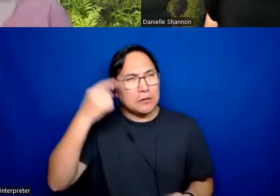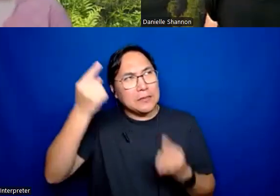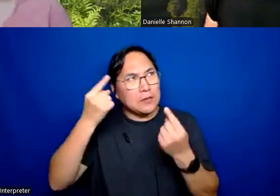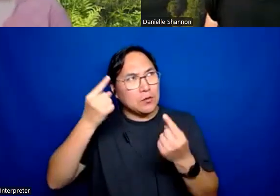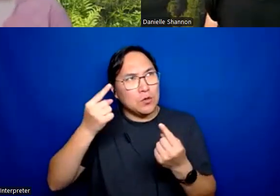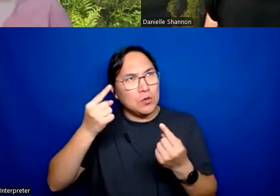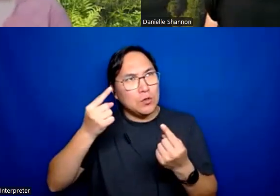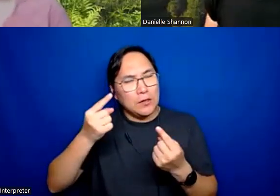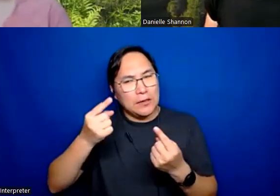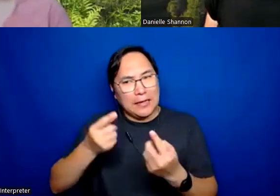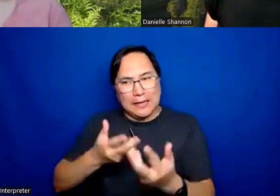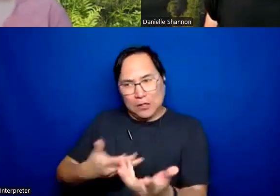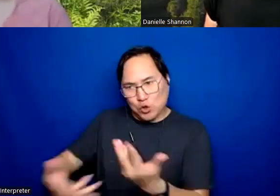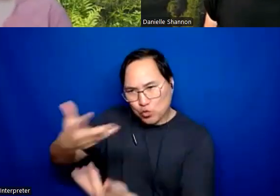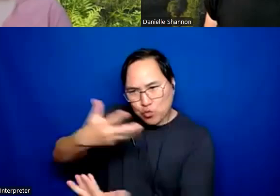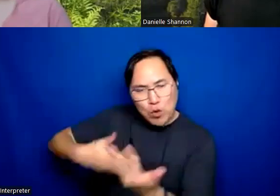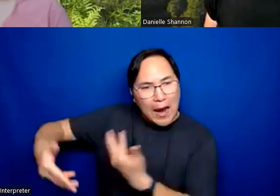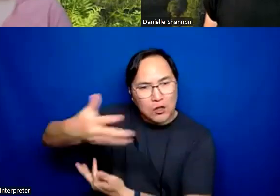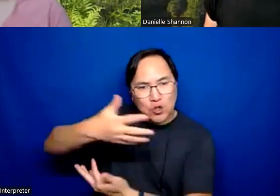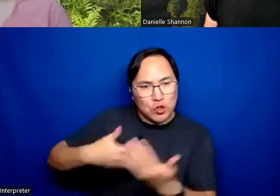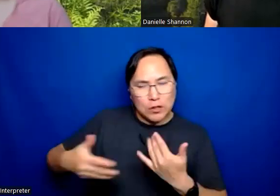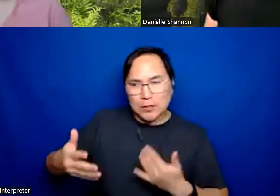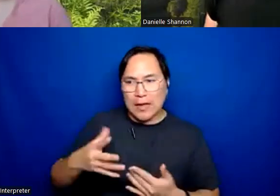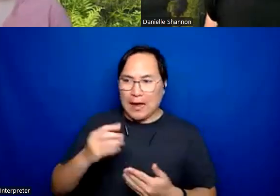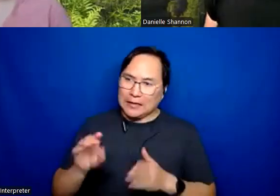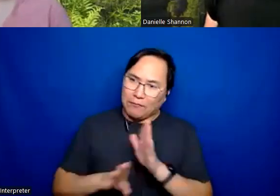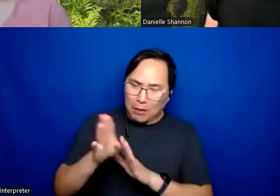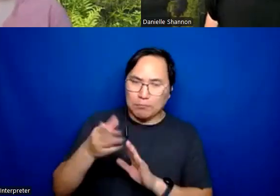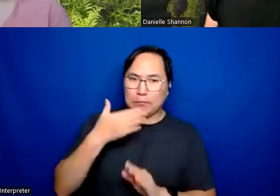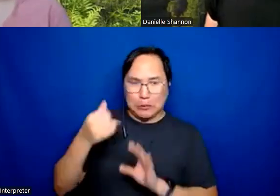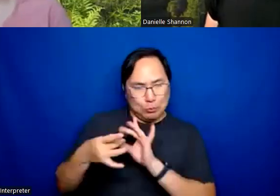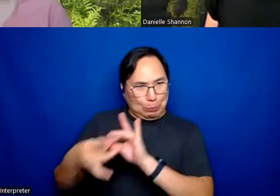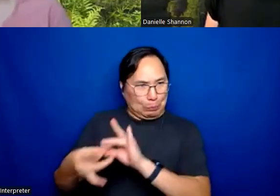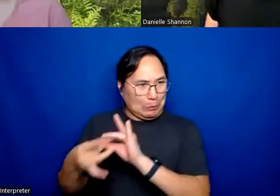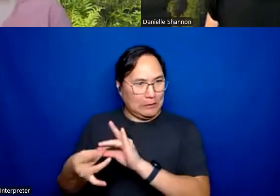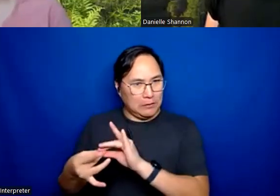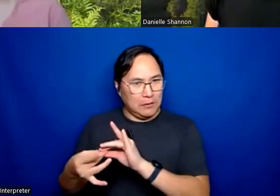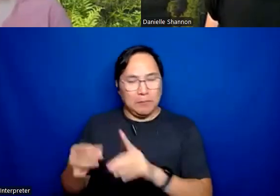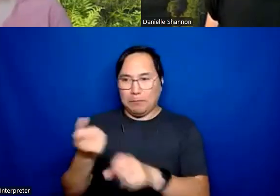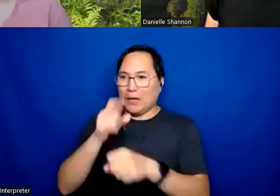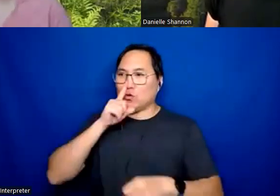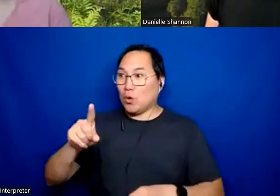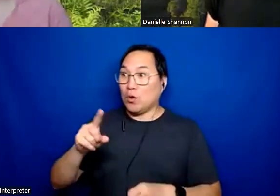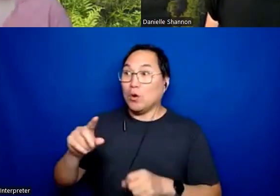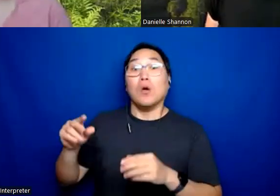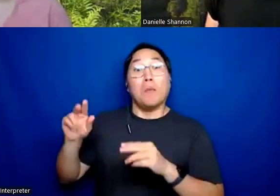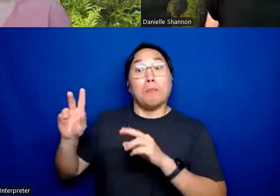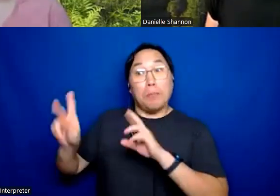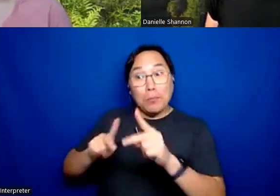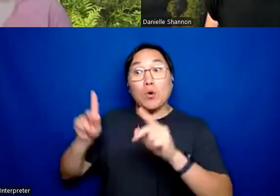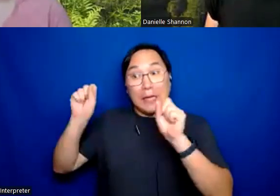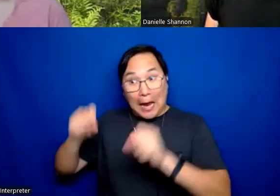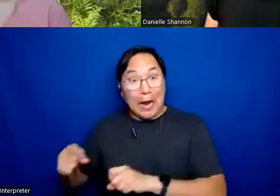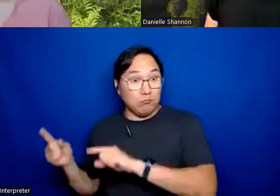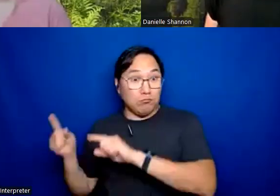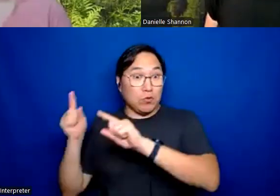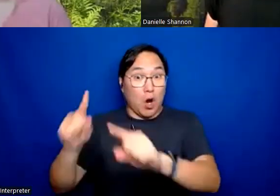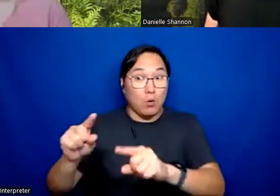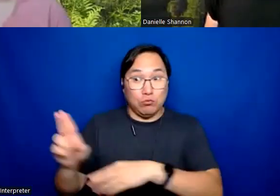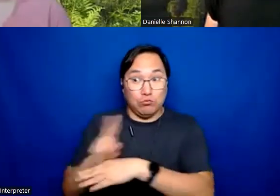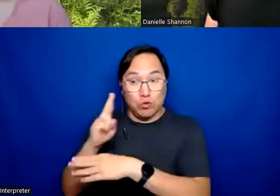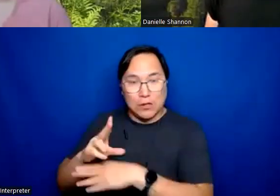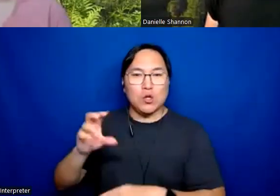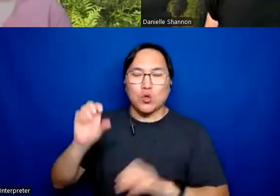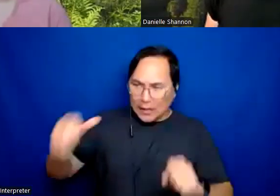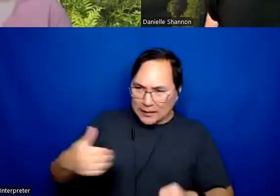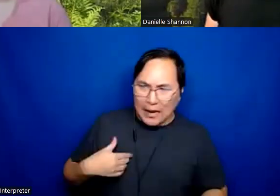as relationships, and how do we build that relationship as strong as we can to make it so that you can have more people on the landscape who have a strong and positive